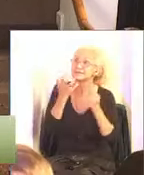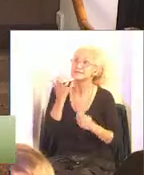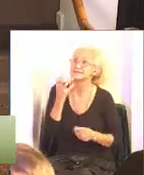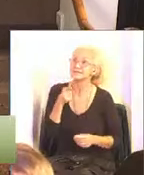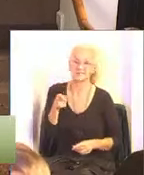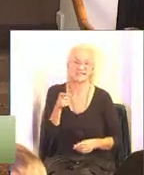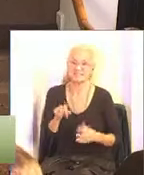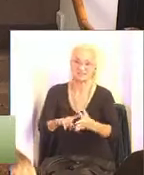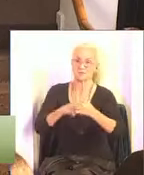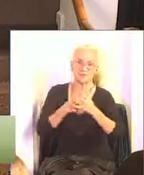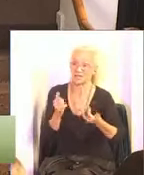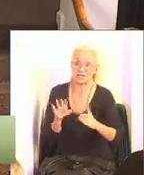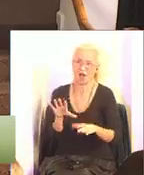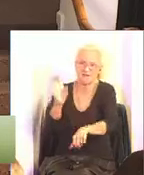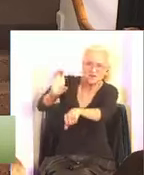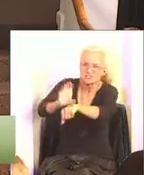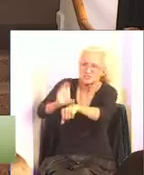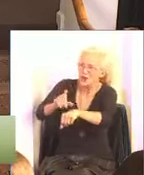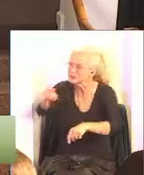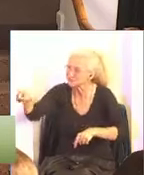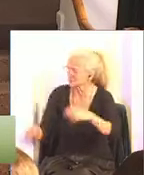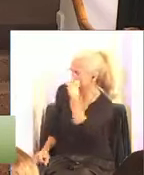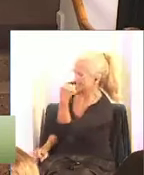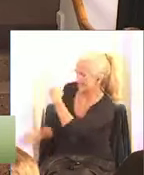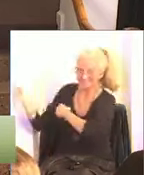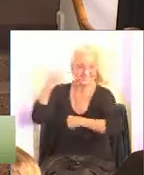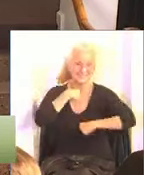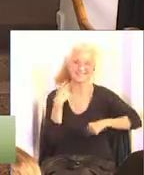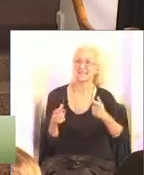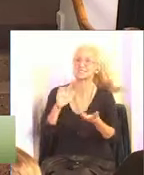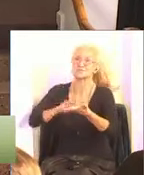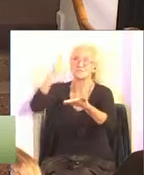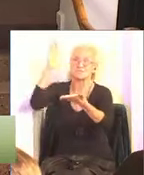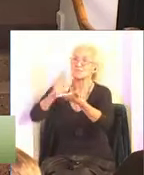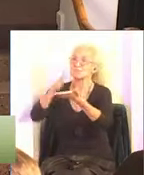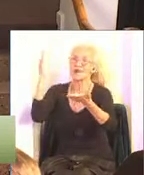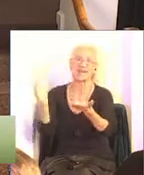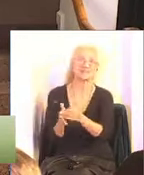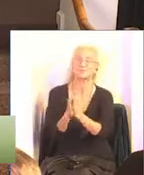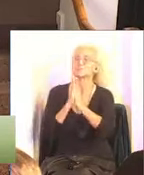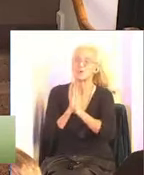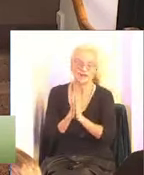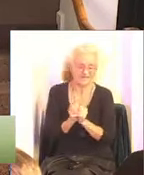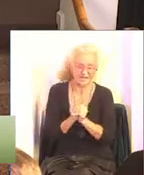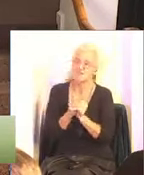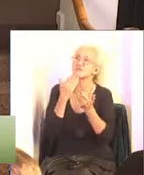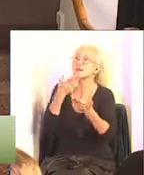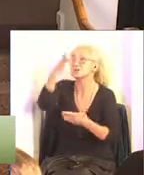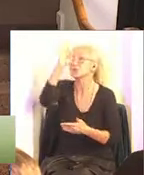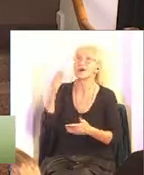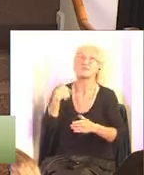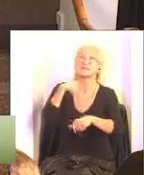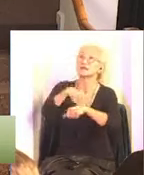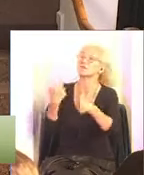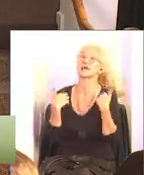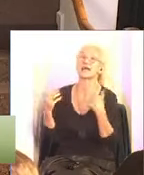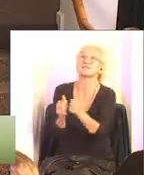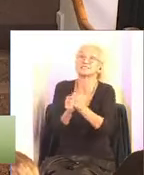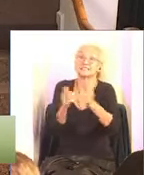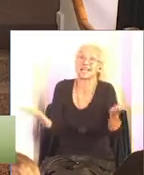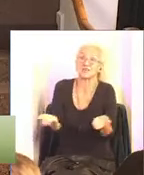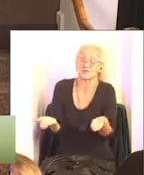This is the beginning of church. Yes. Let's praise and pray together. Thank you, God, for this time we have together in